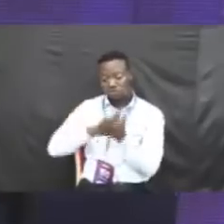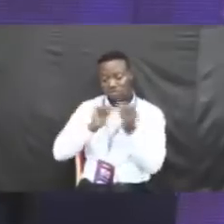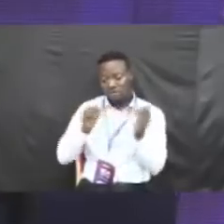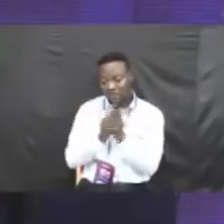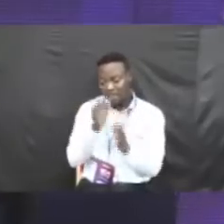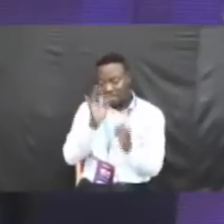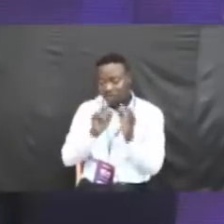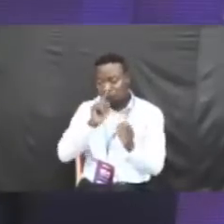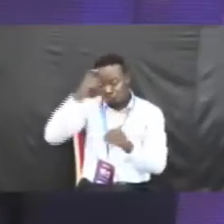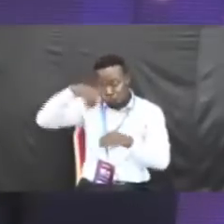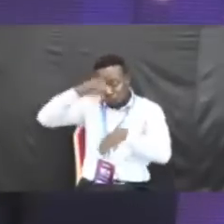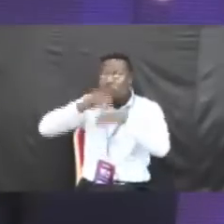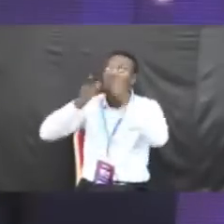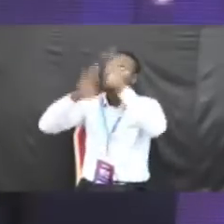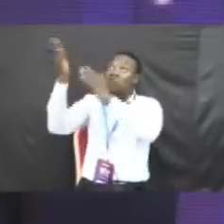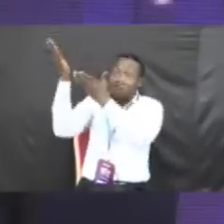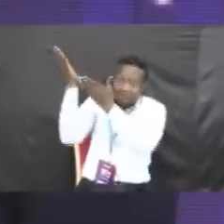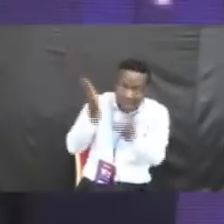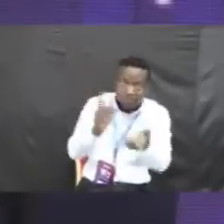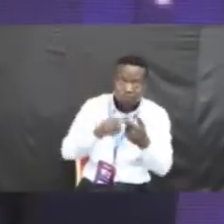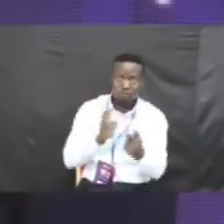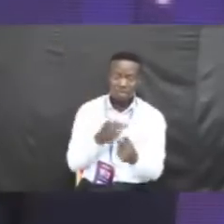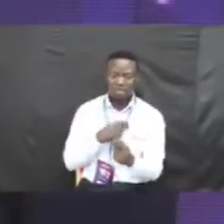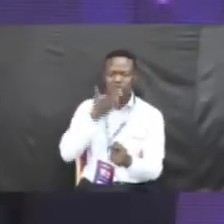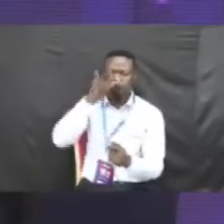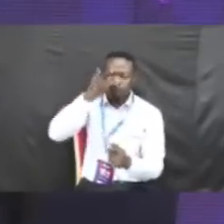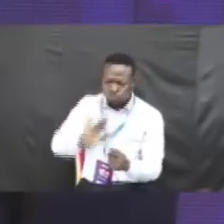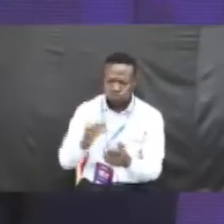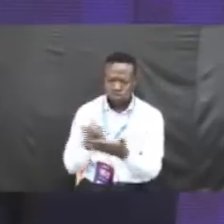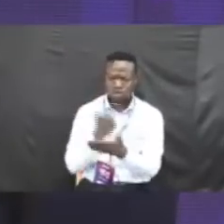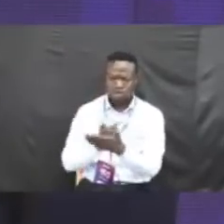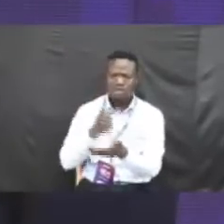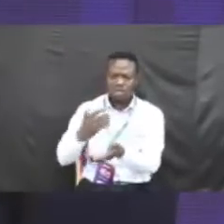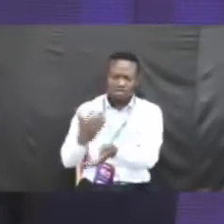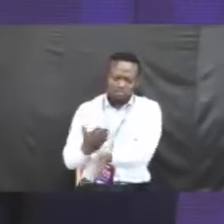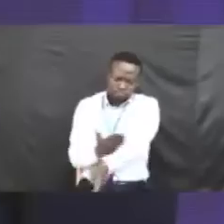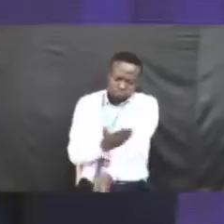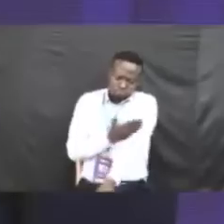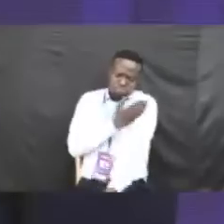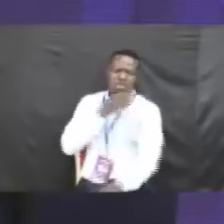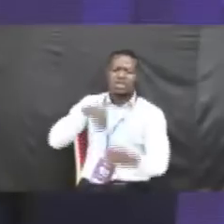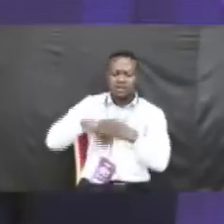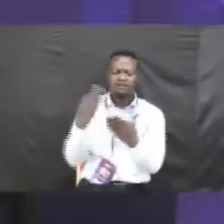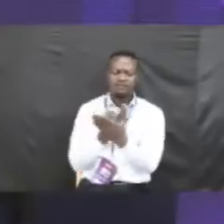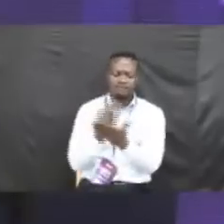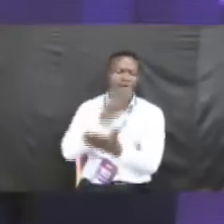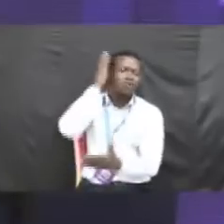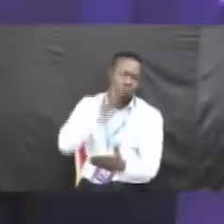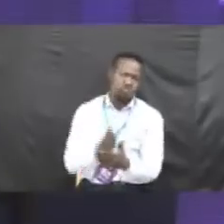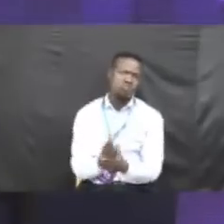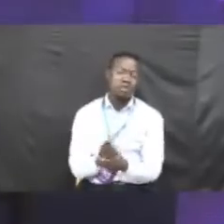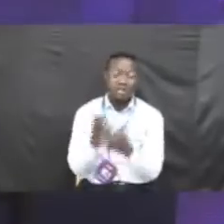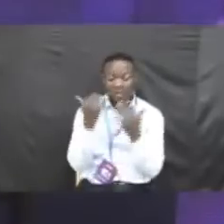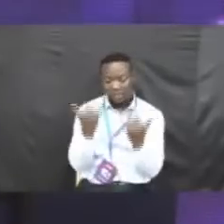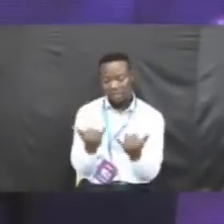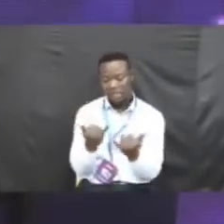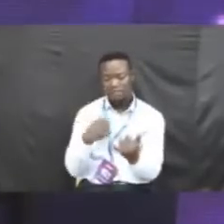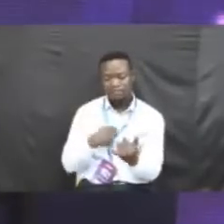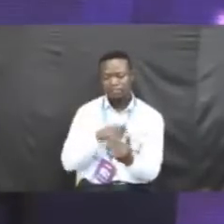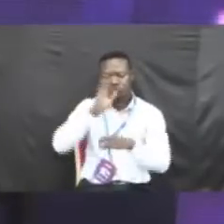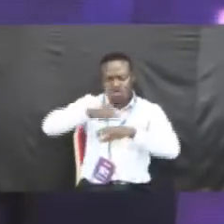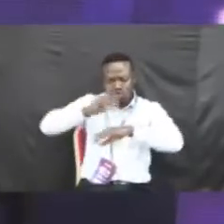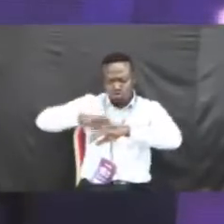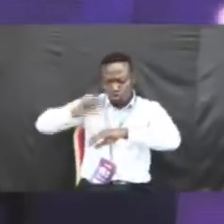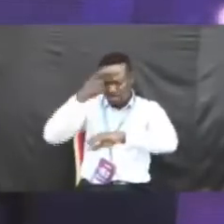with the wisdom of God, Ghana will come out of her financial predicament. I therefore call on